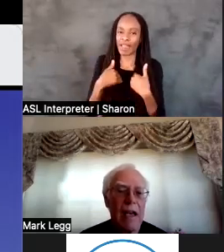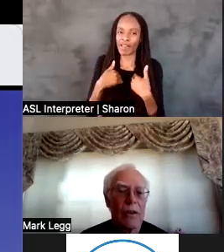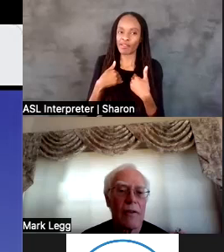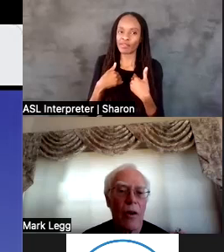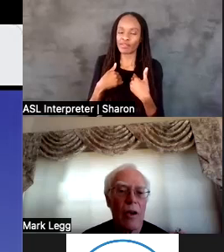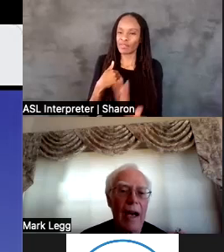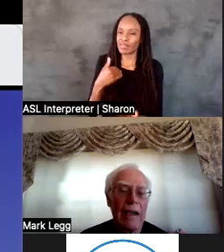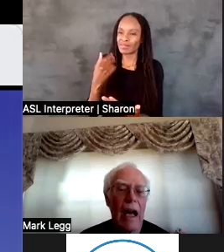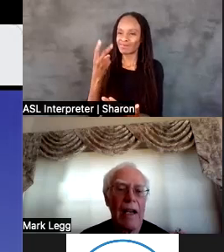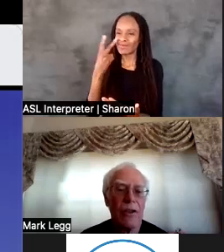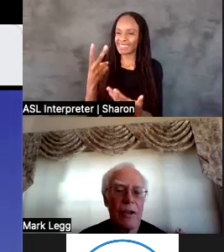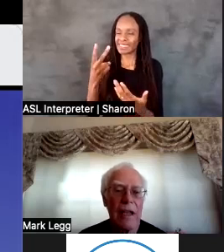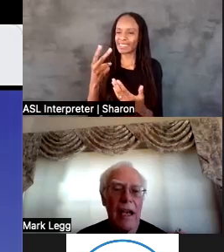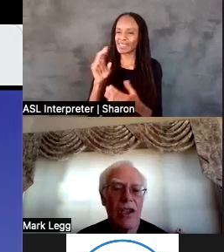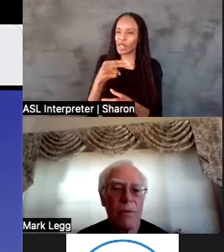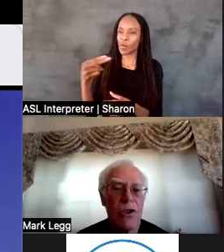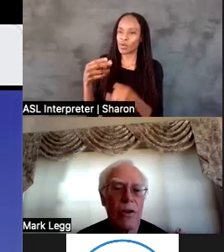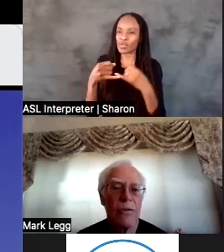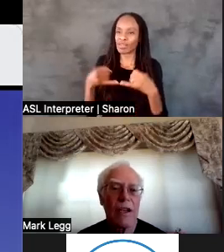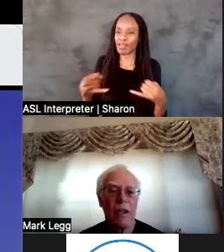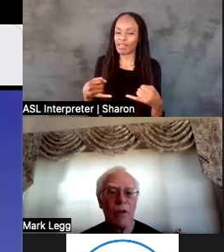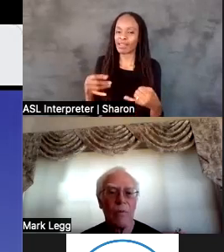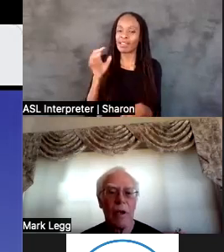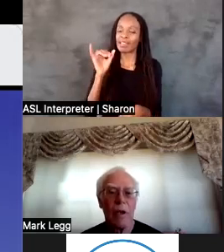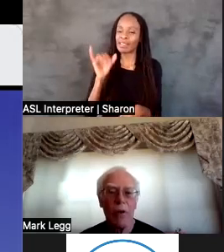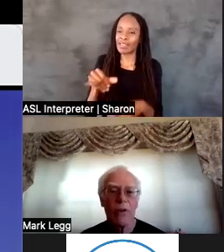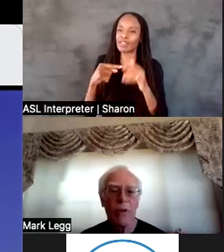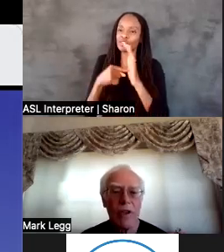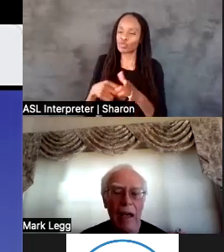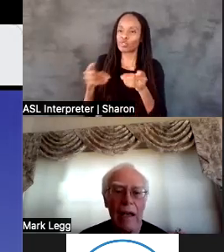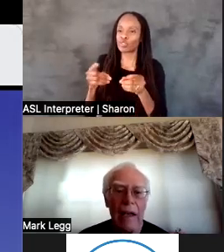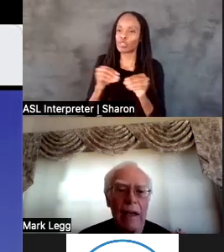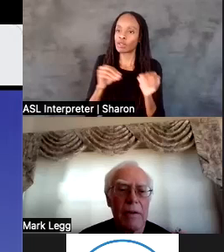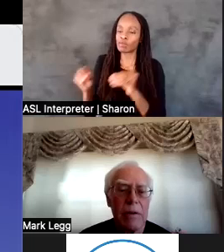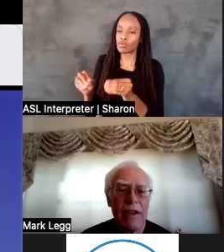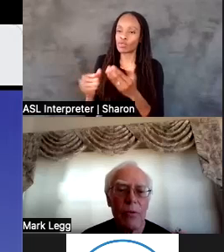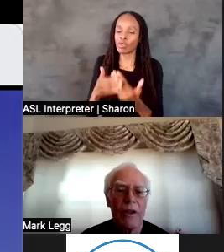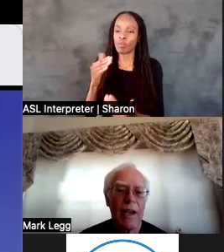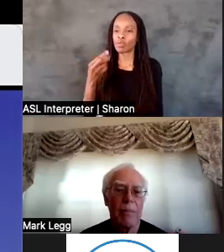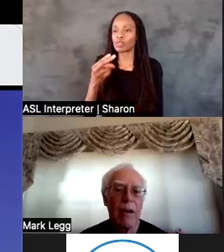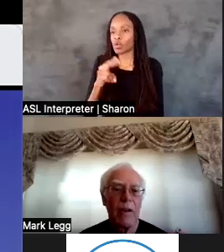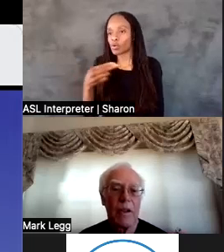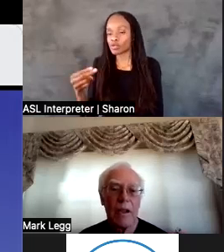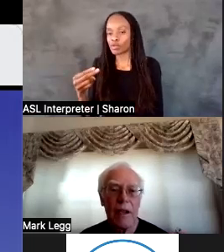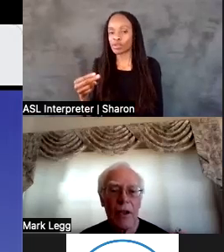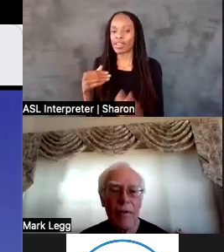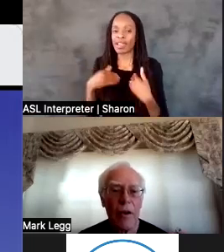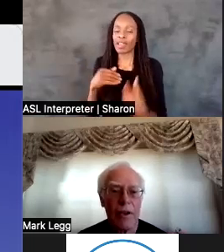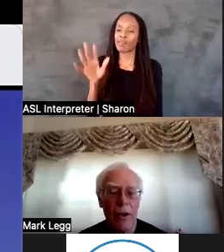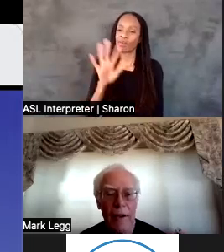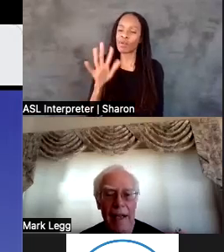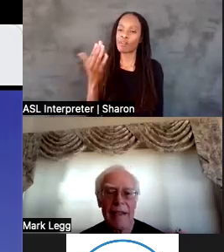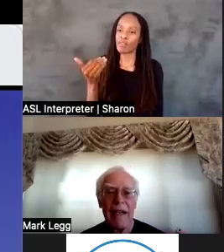see sort of horizontal lines. Those are lineations which show the direction of the movement. It's almost horizontal. There's places where it looks like it's about 15 degrees off